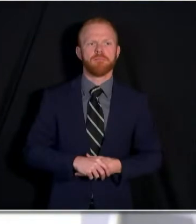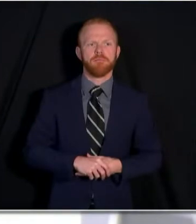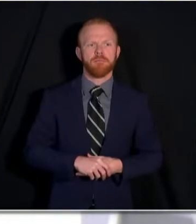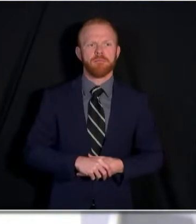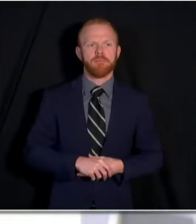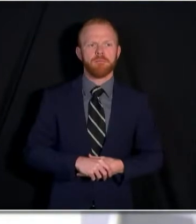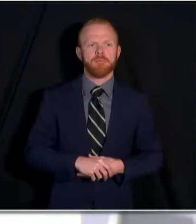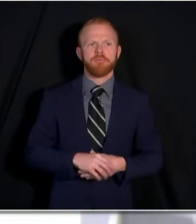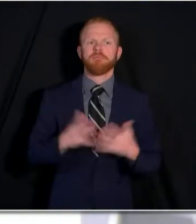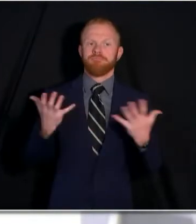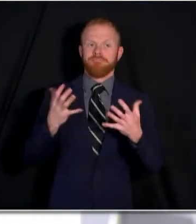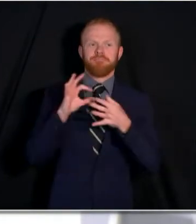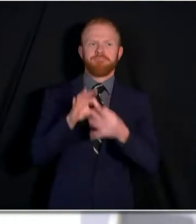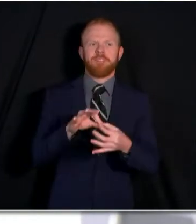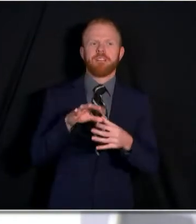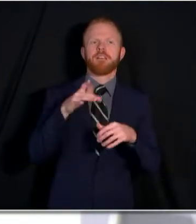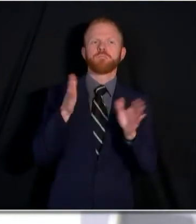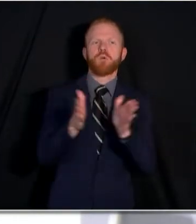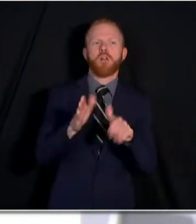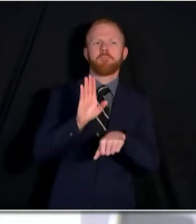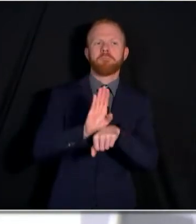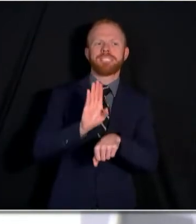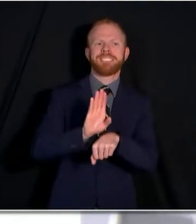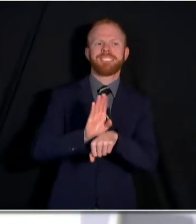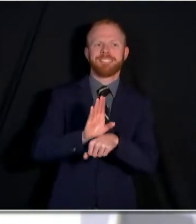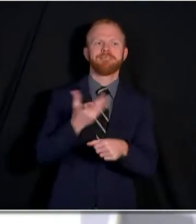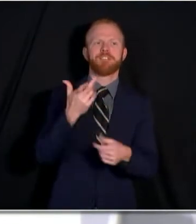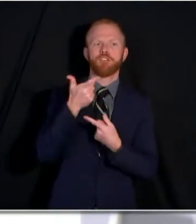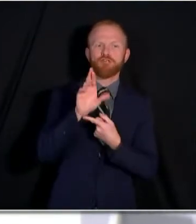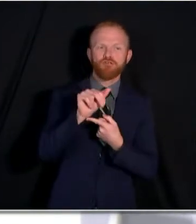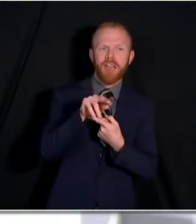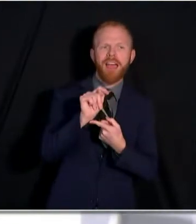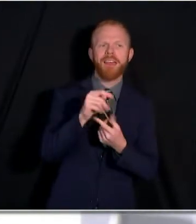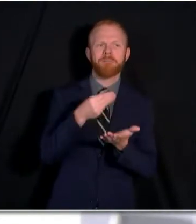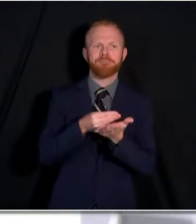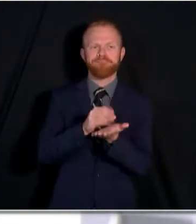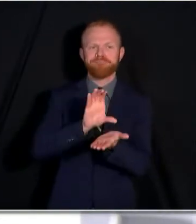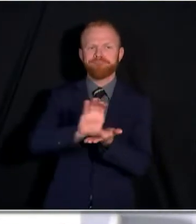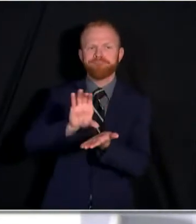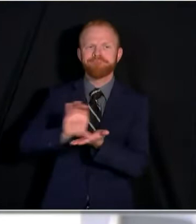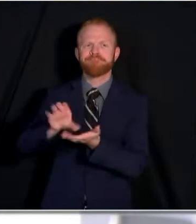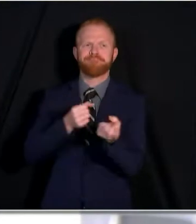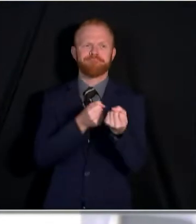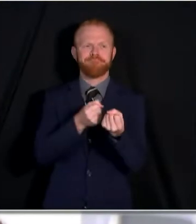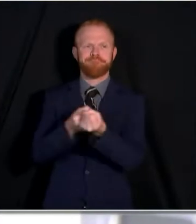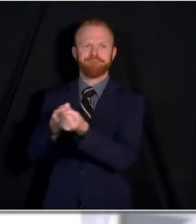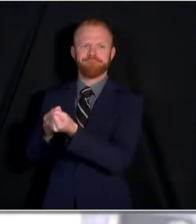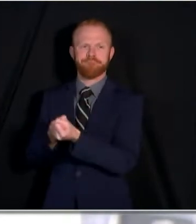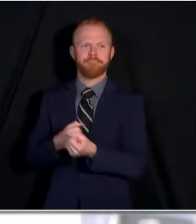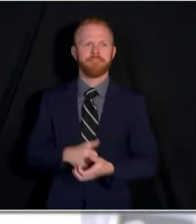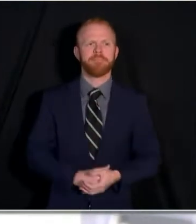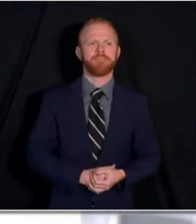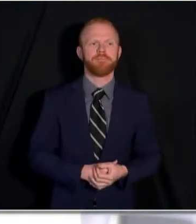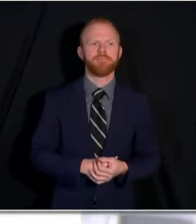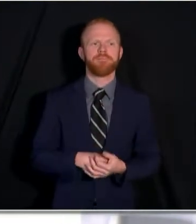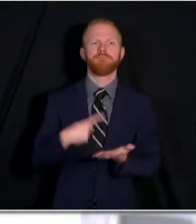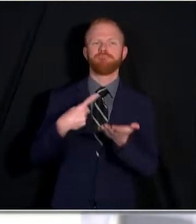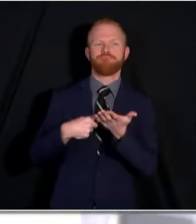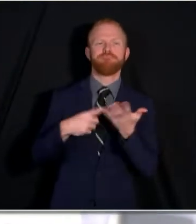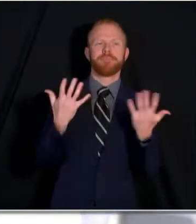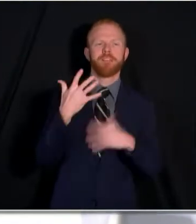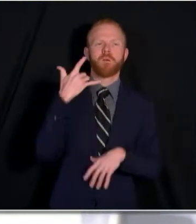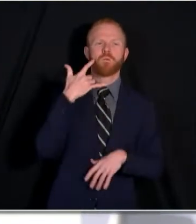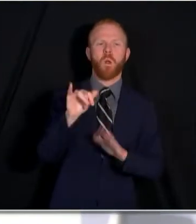grants and other supports around what we referred to a few weeks ago as the Golden State Stimulus to get cash in the hands of millions